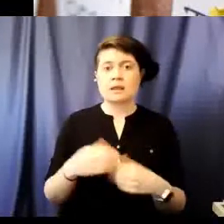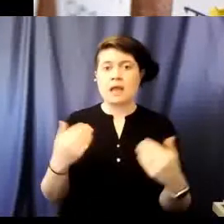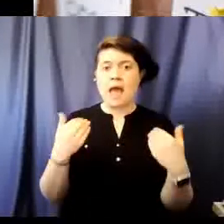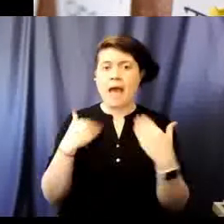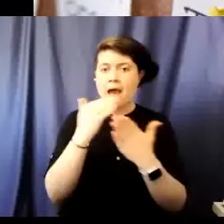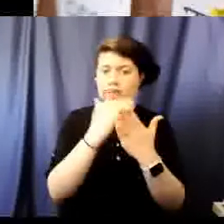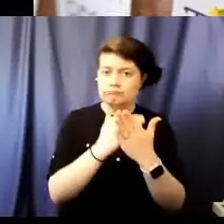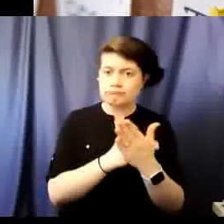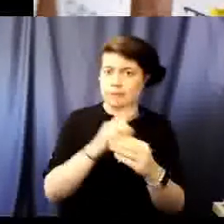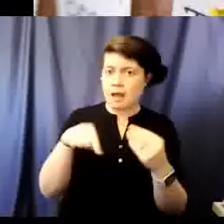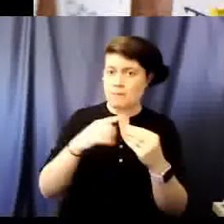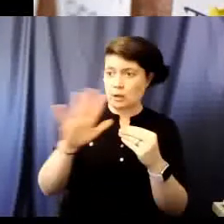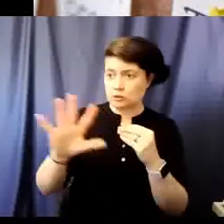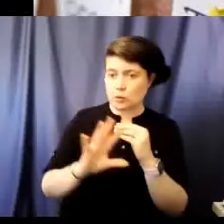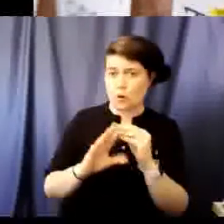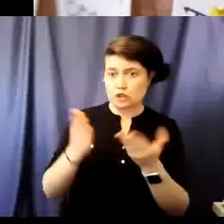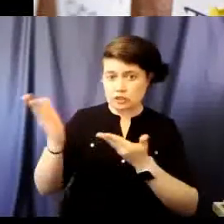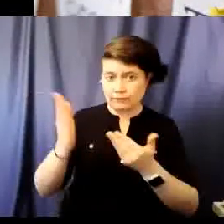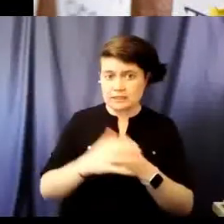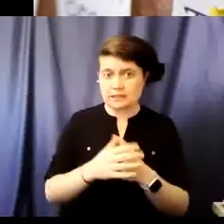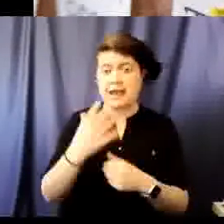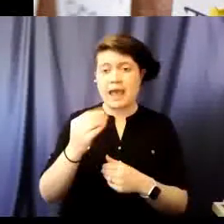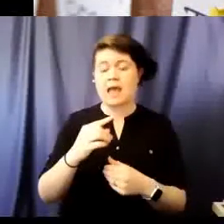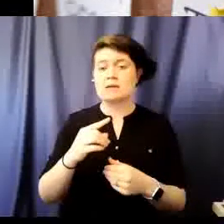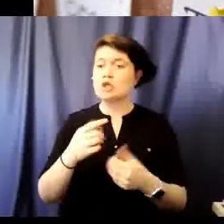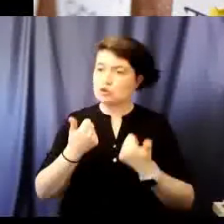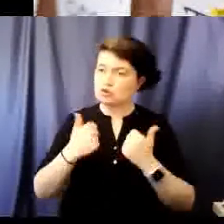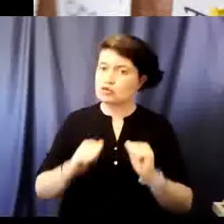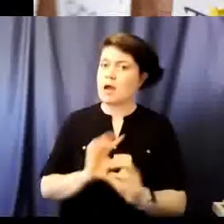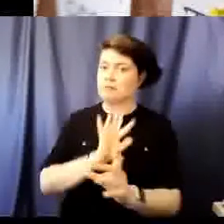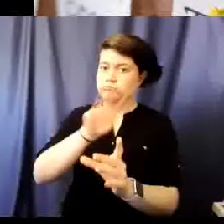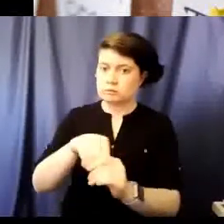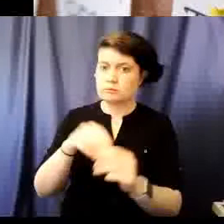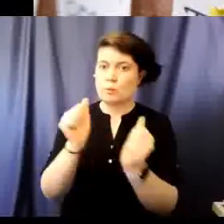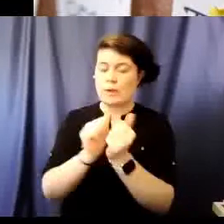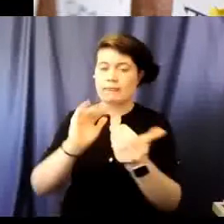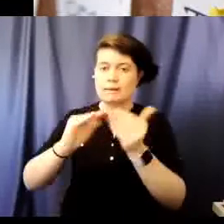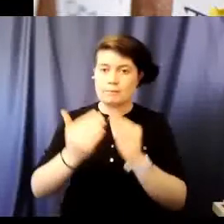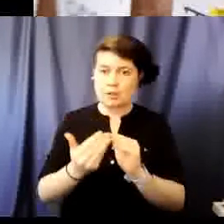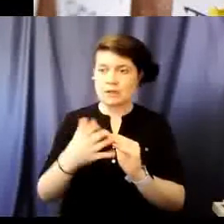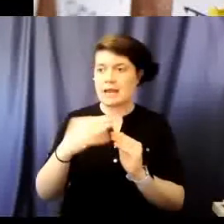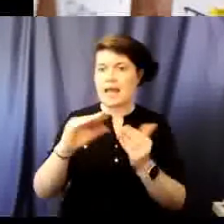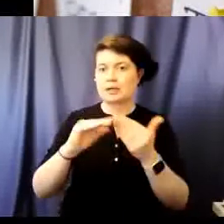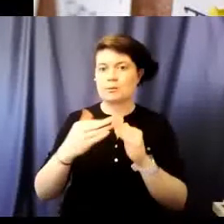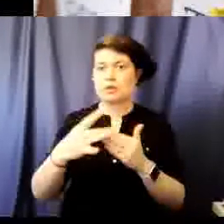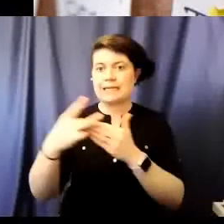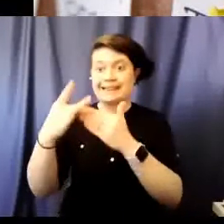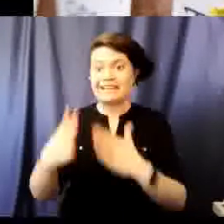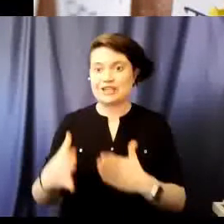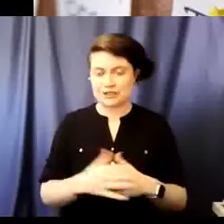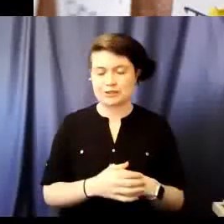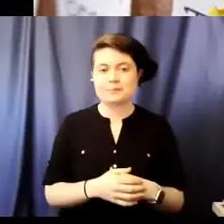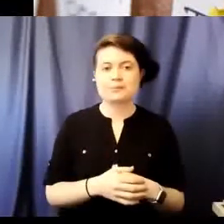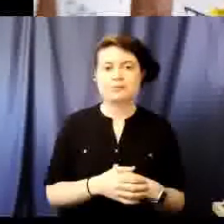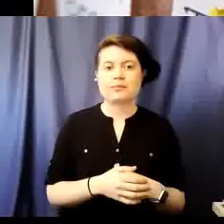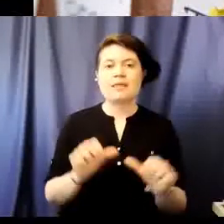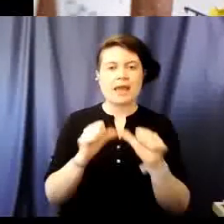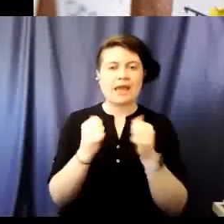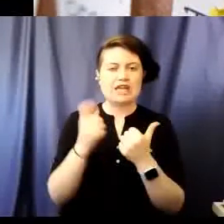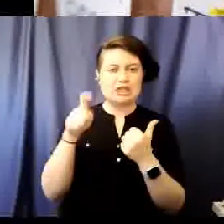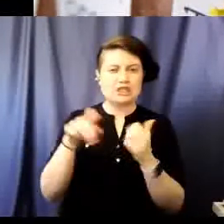and intentionally engaging with community members and community leaders. Agencies should be developing those